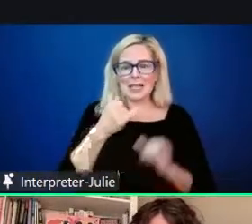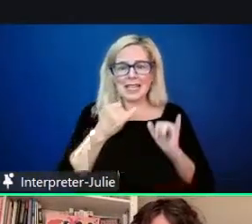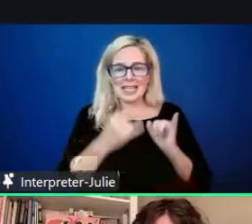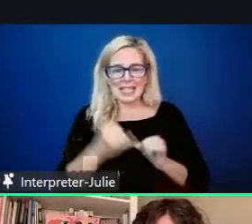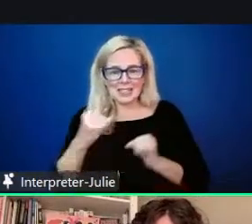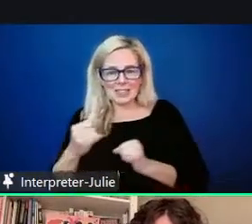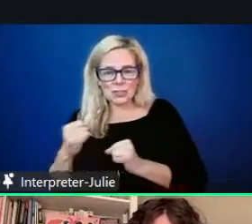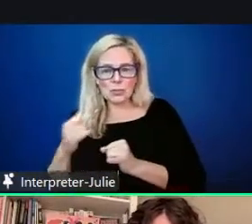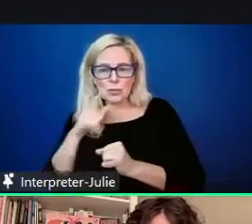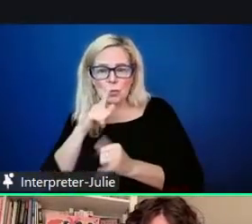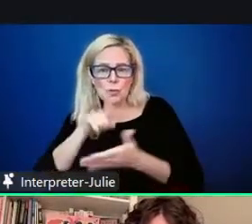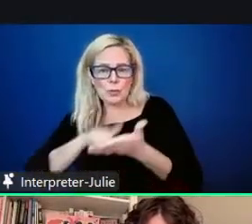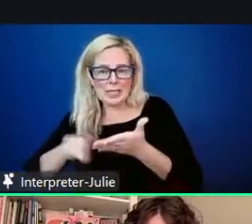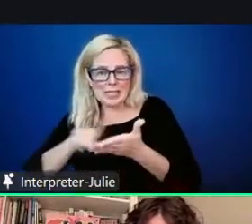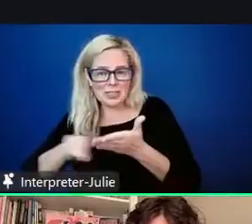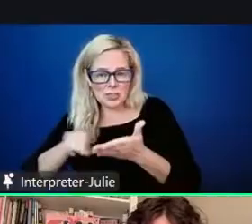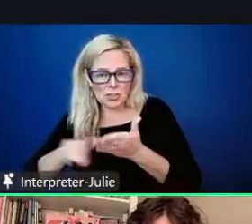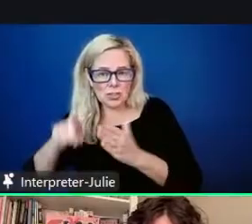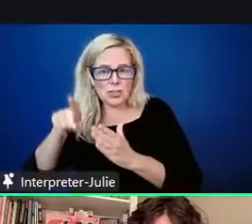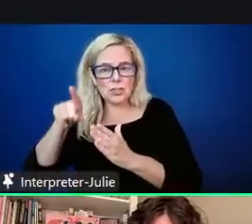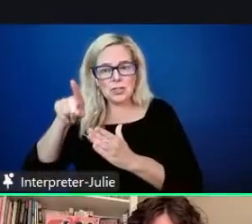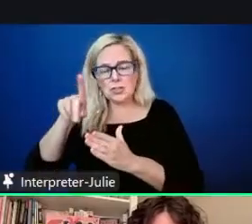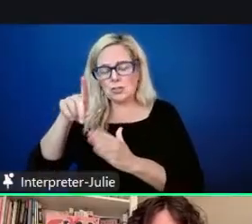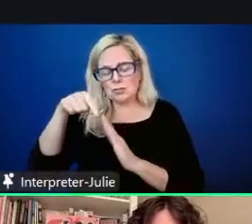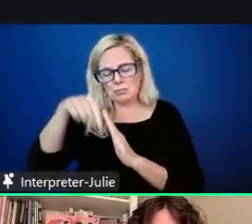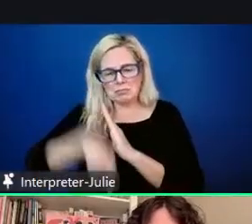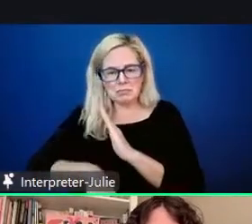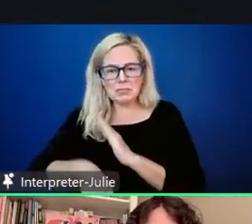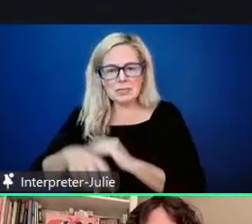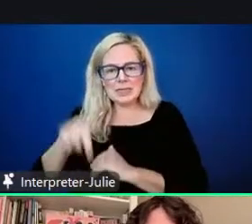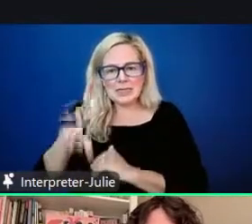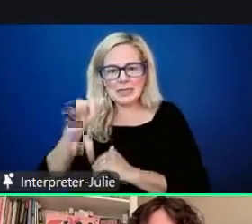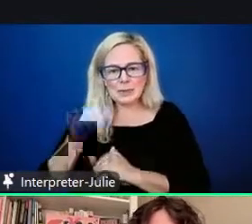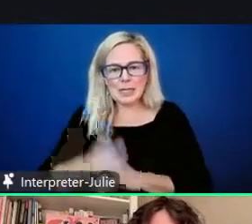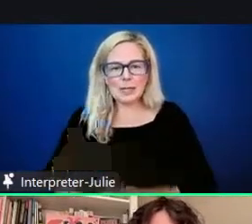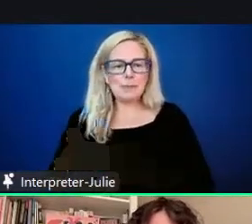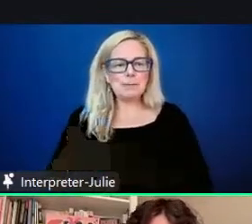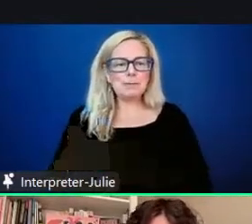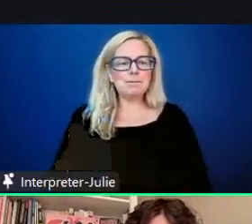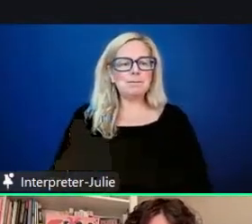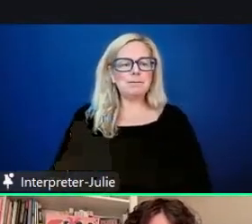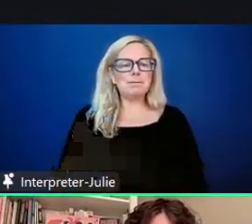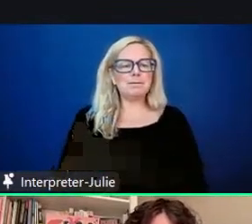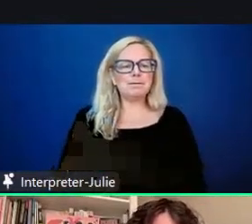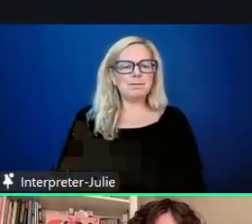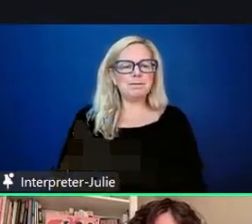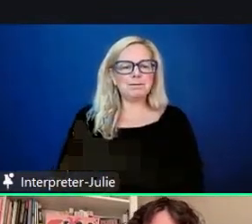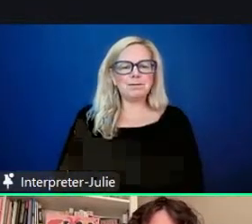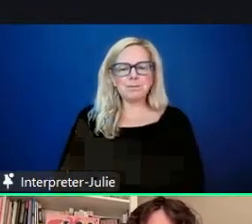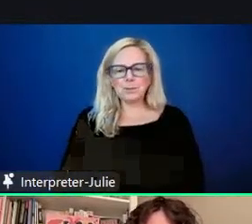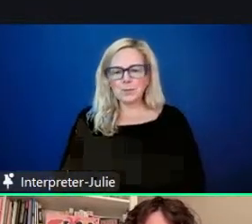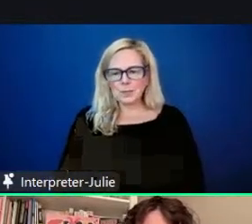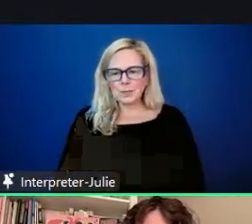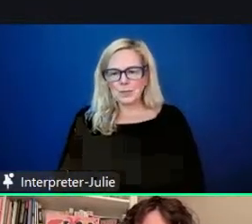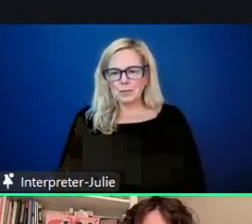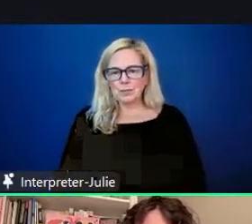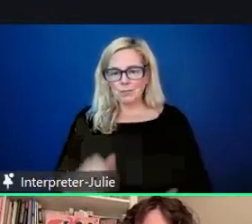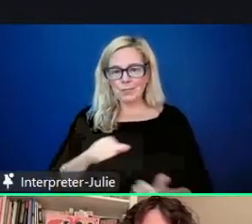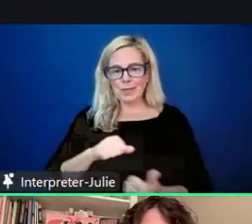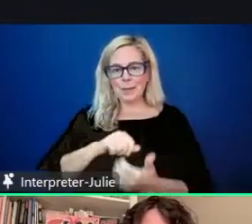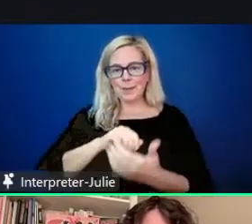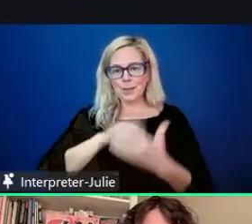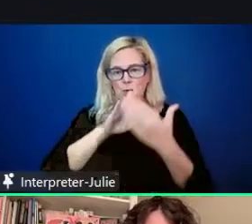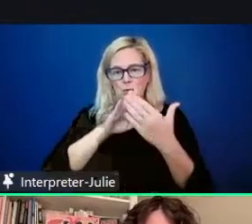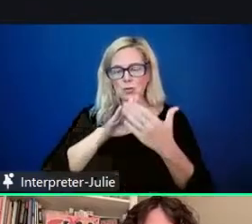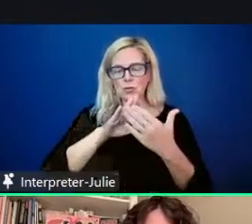research disability very deeply. So our methodology was to administer an anonymous survey